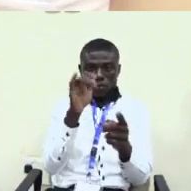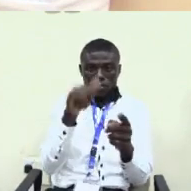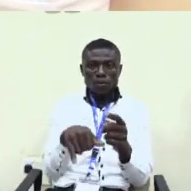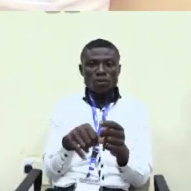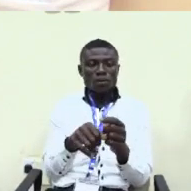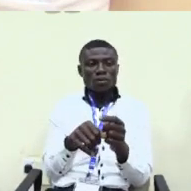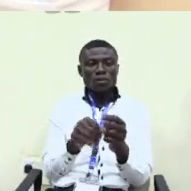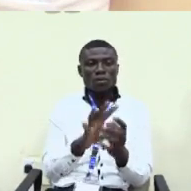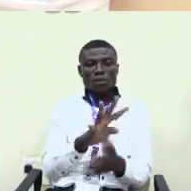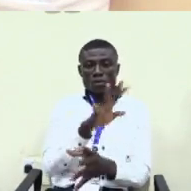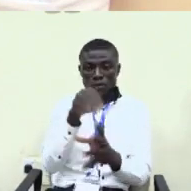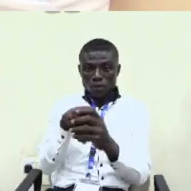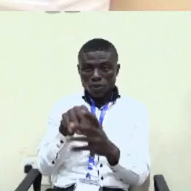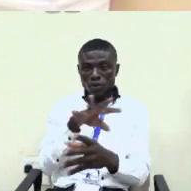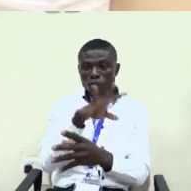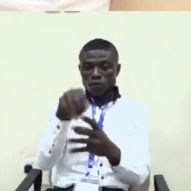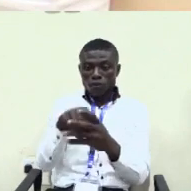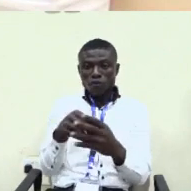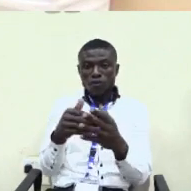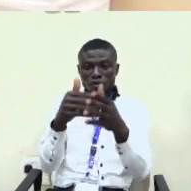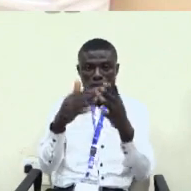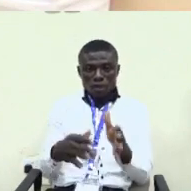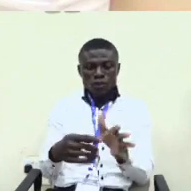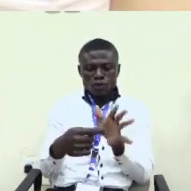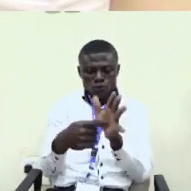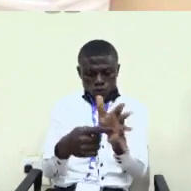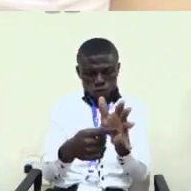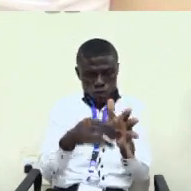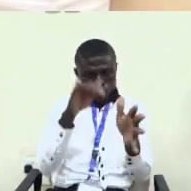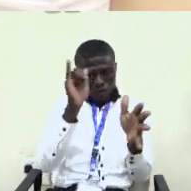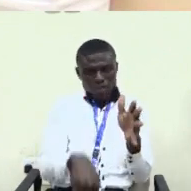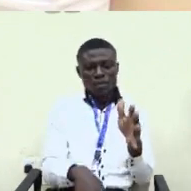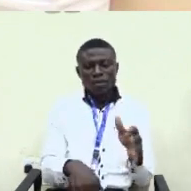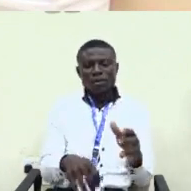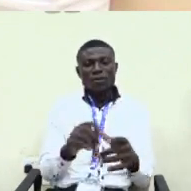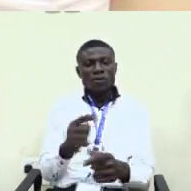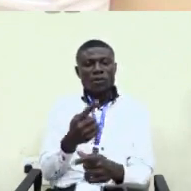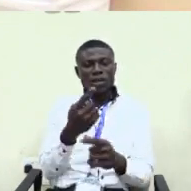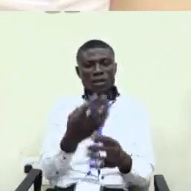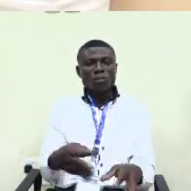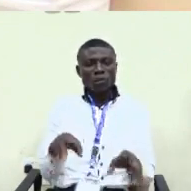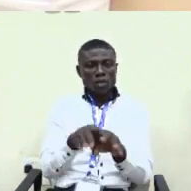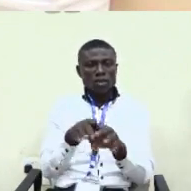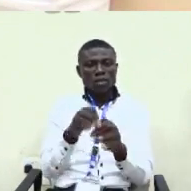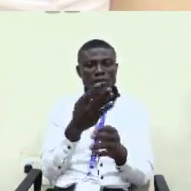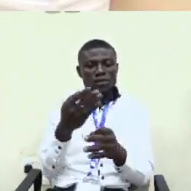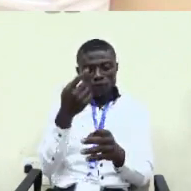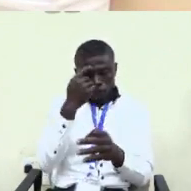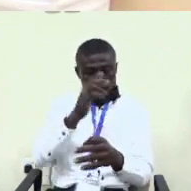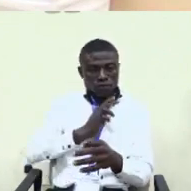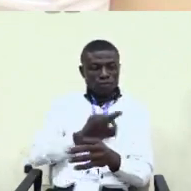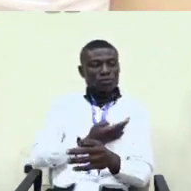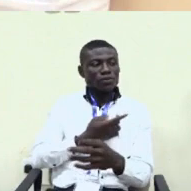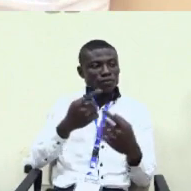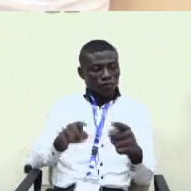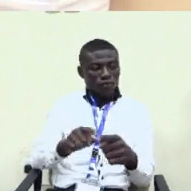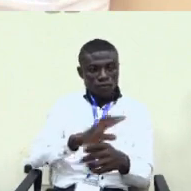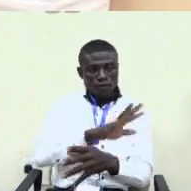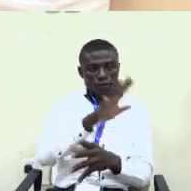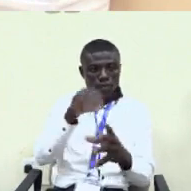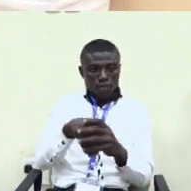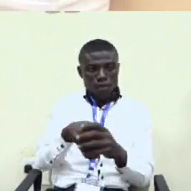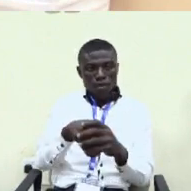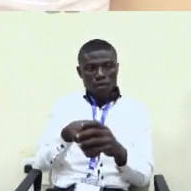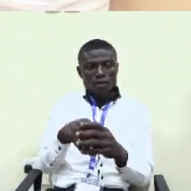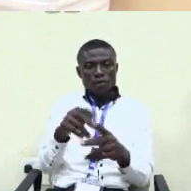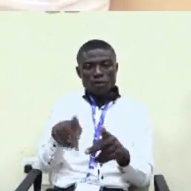the inclusion champions demonstrated this. And one keynote for us was that when inclusion